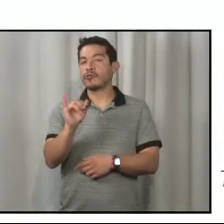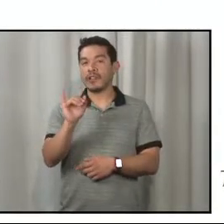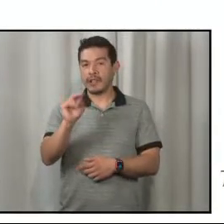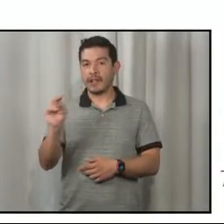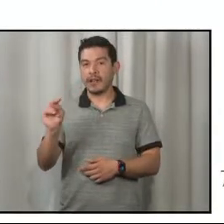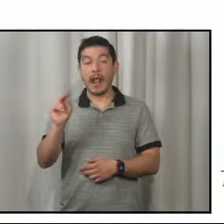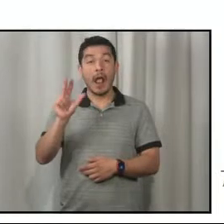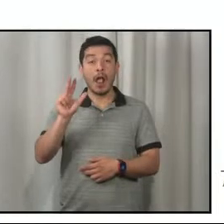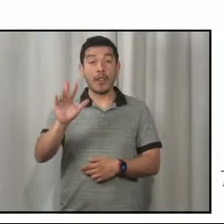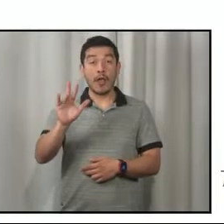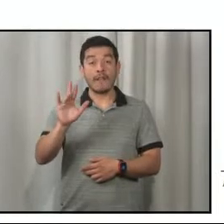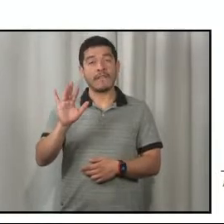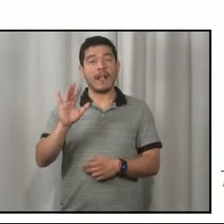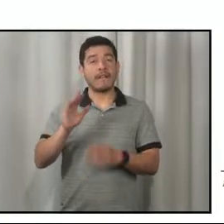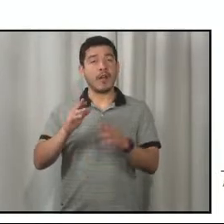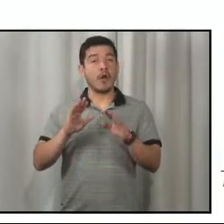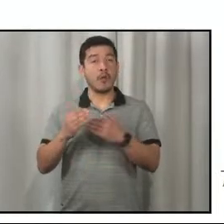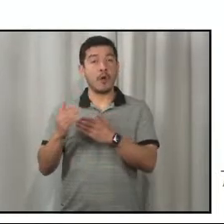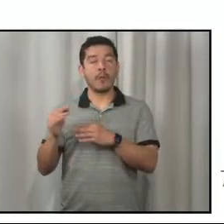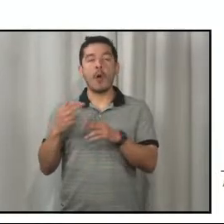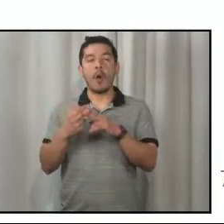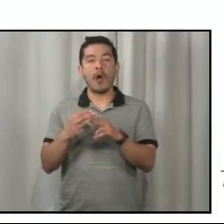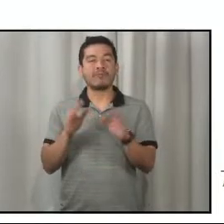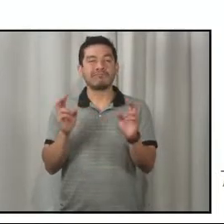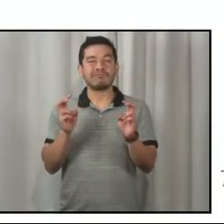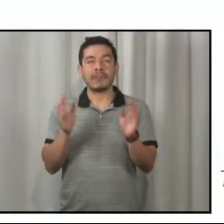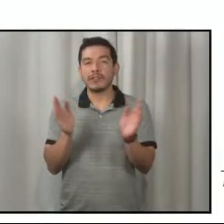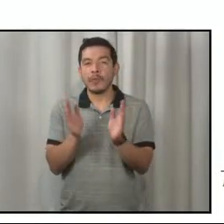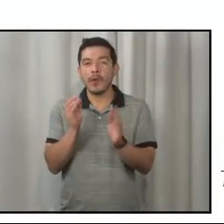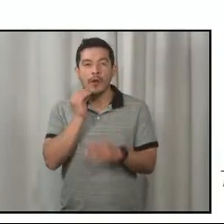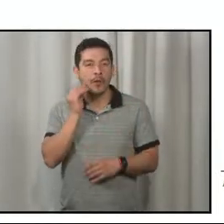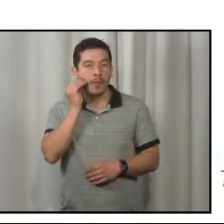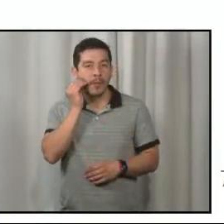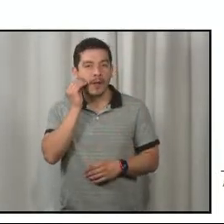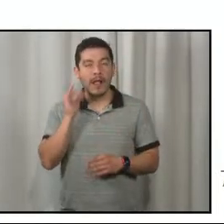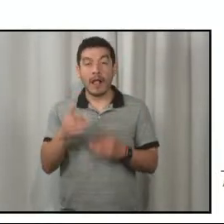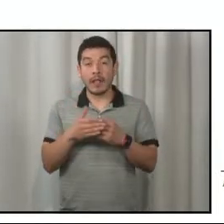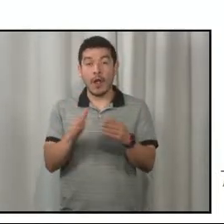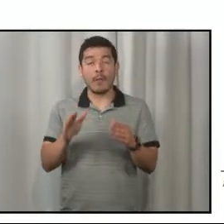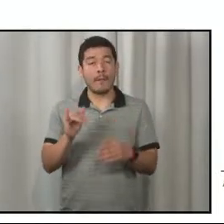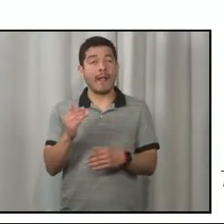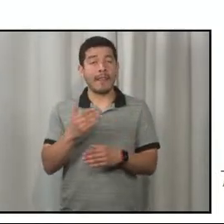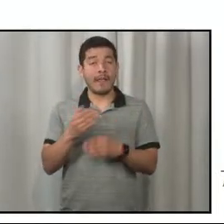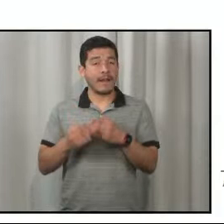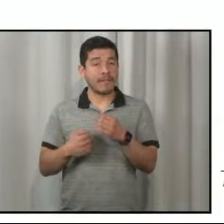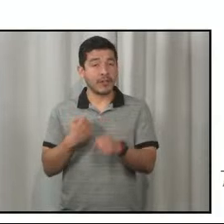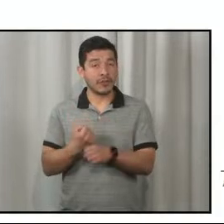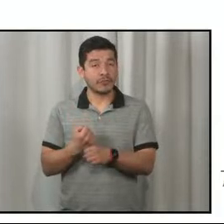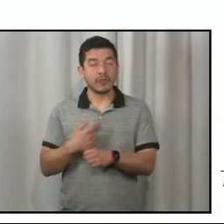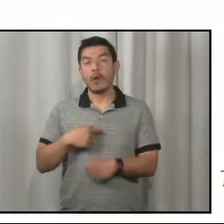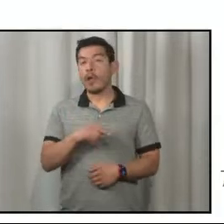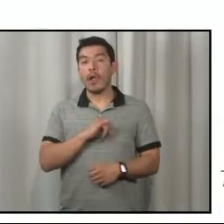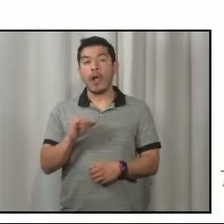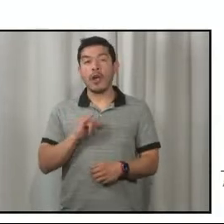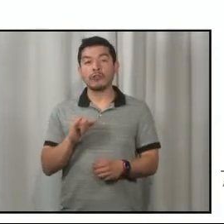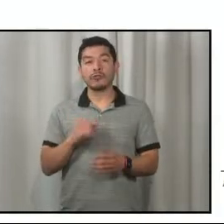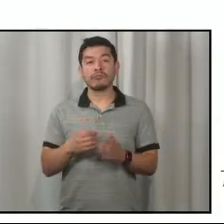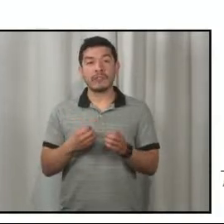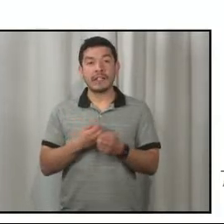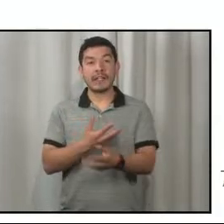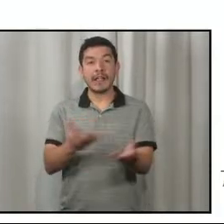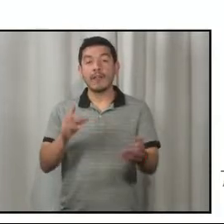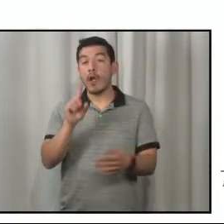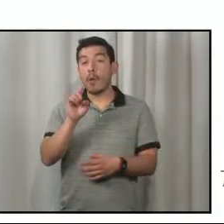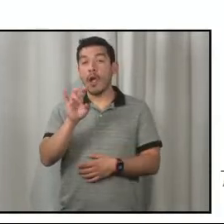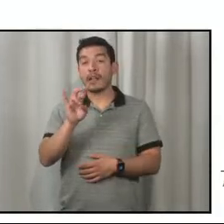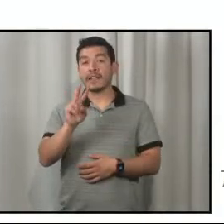35 modular units, or sometimes called tiny homes, have those open by the end of the year. We've also entitled 172